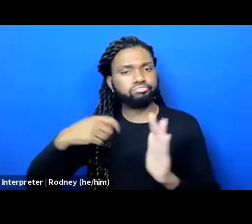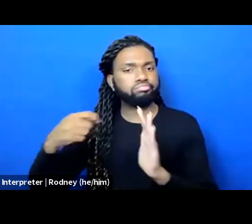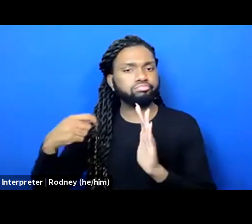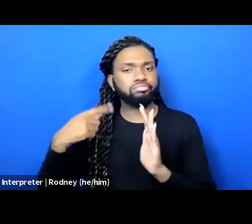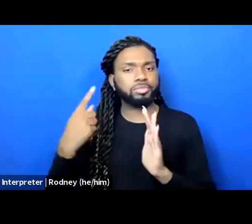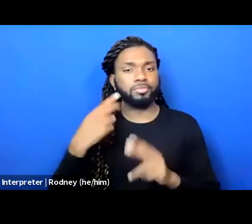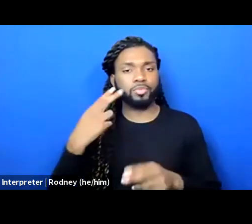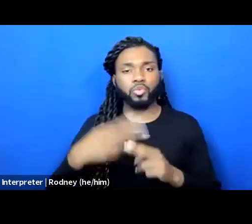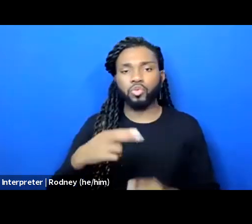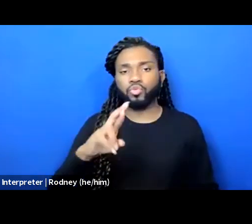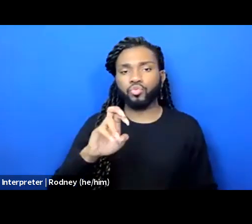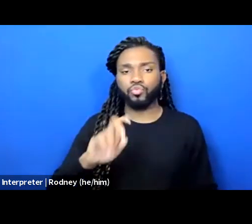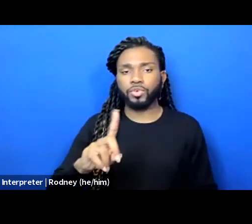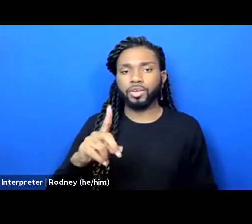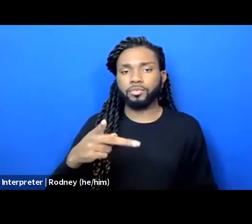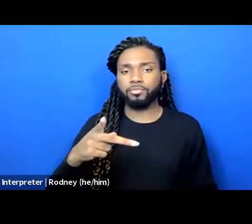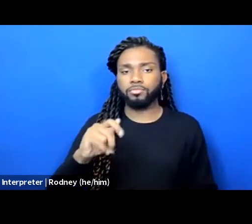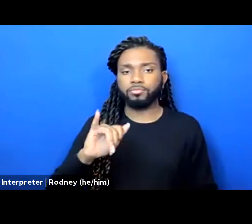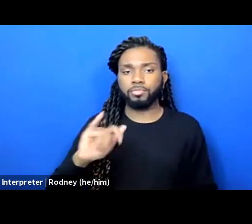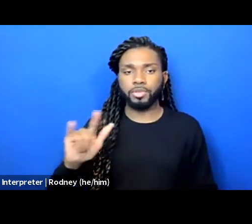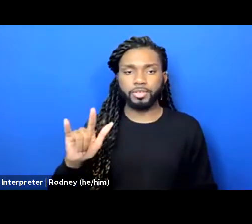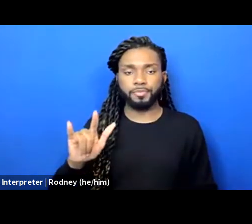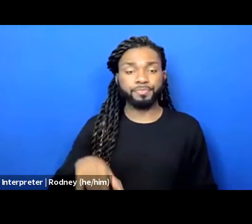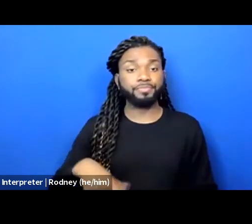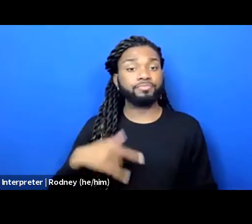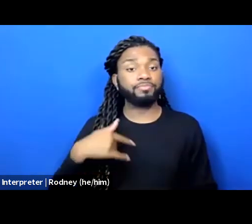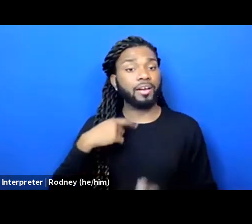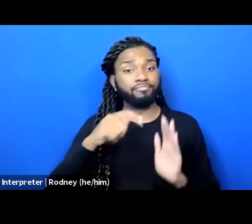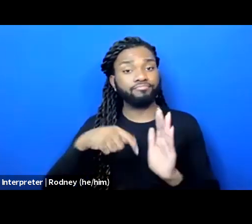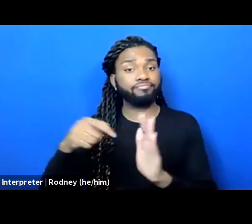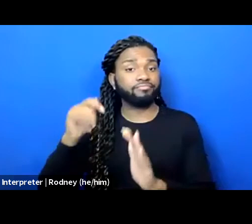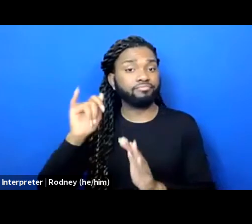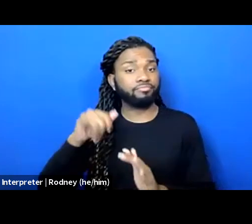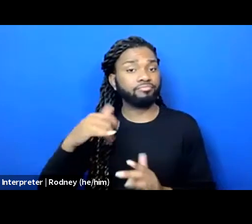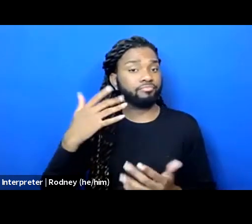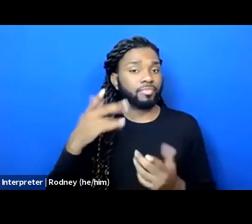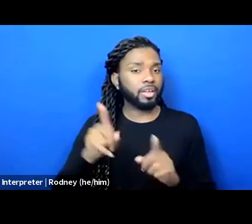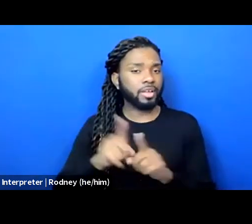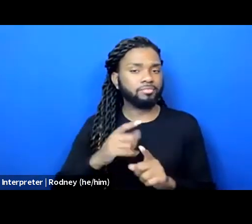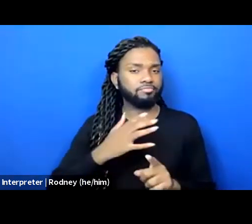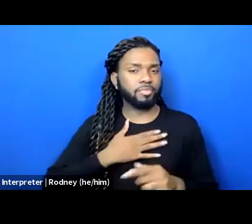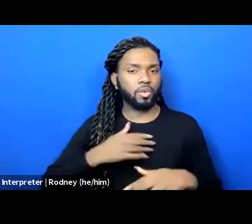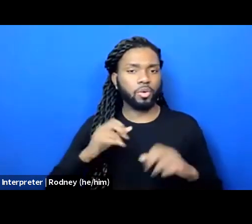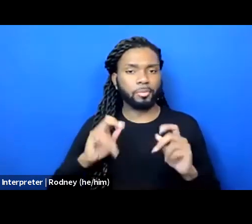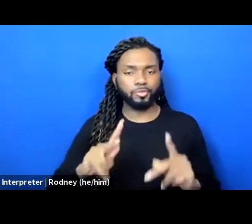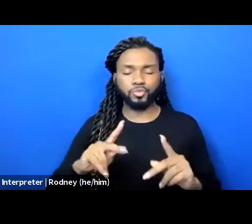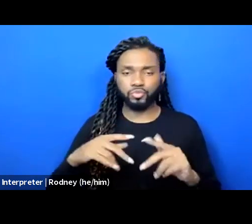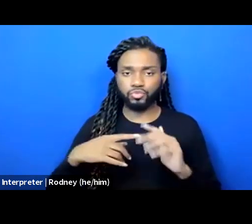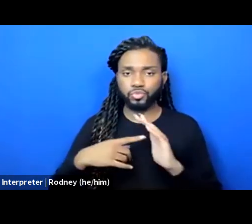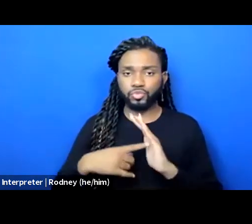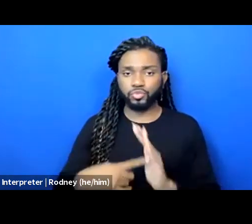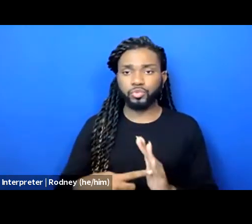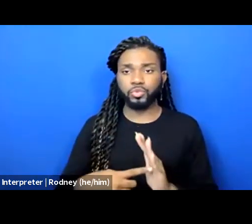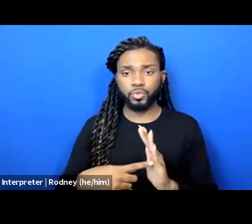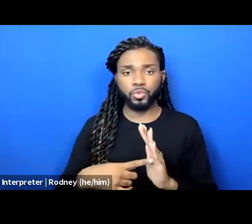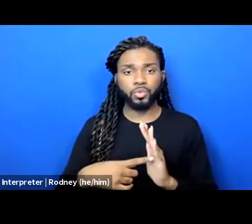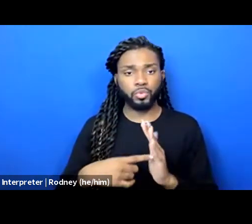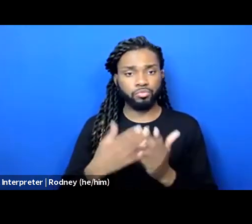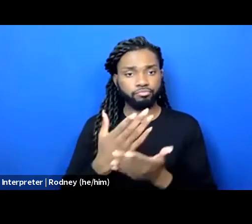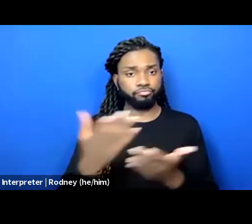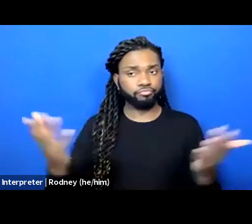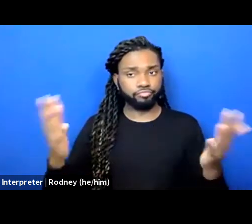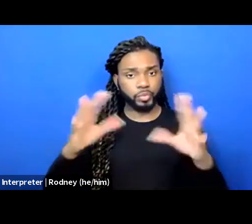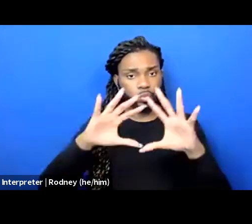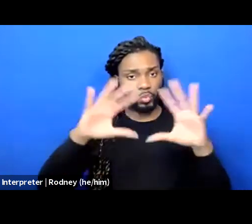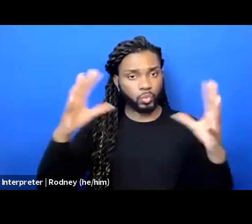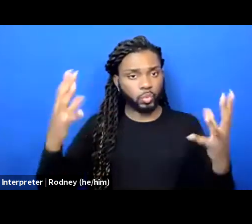Pill. And I made it as my opportunity to show the world